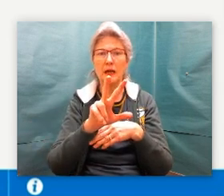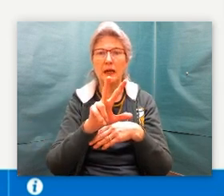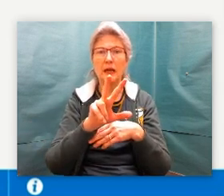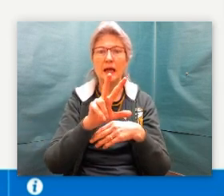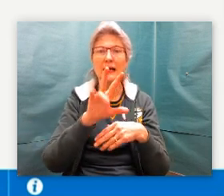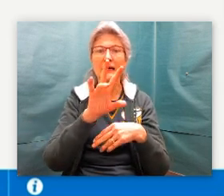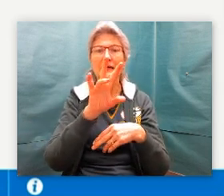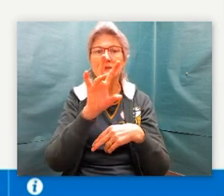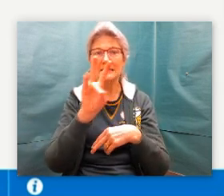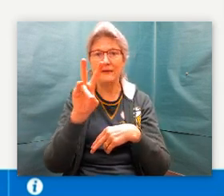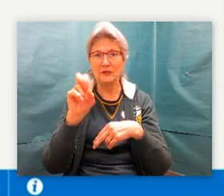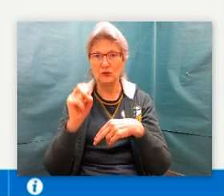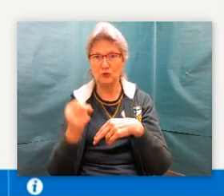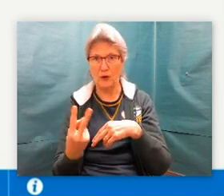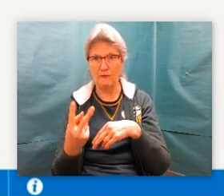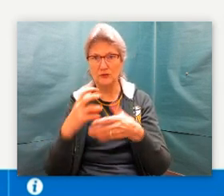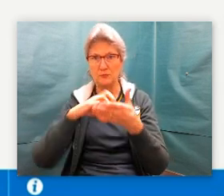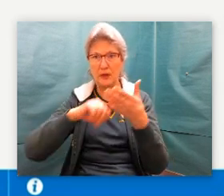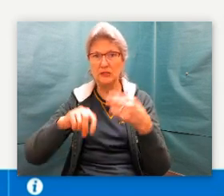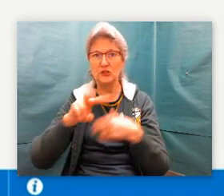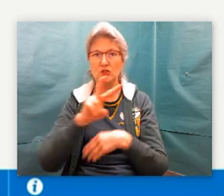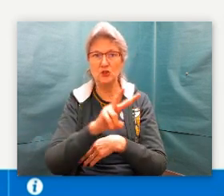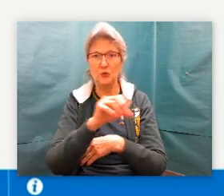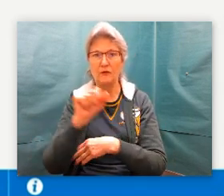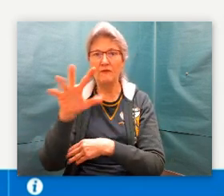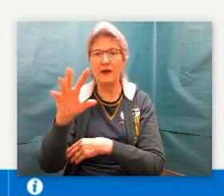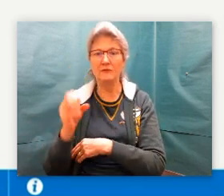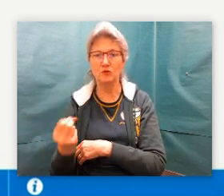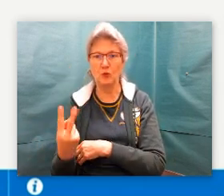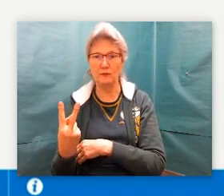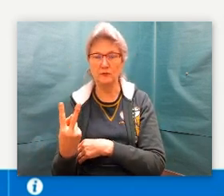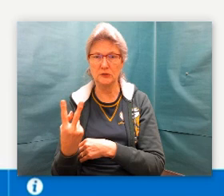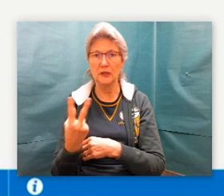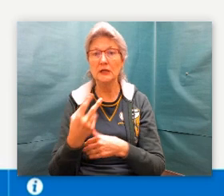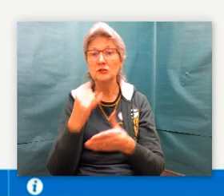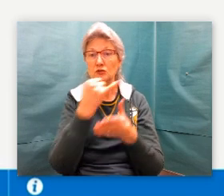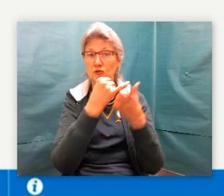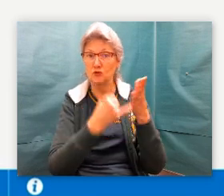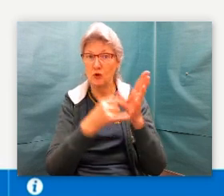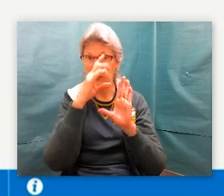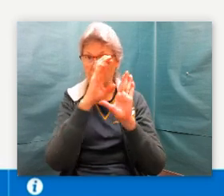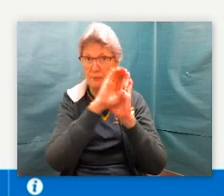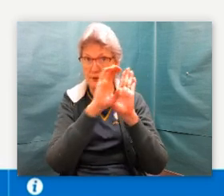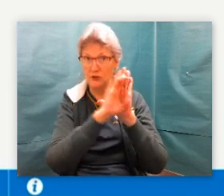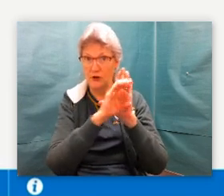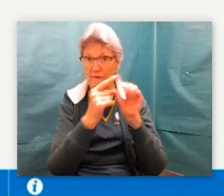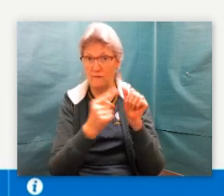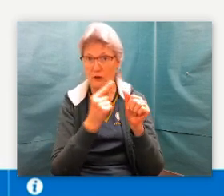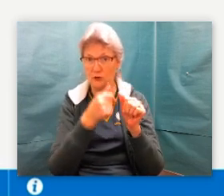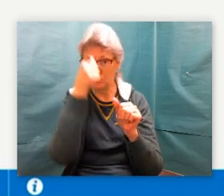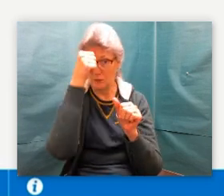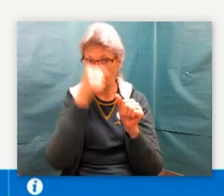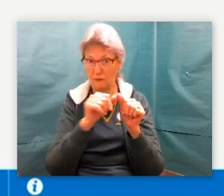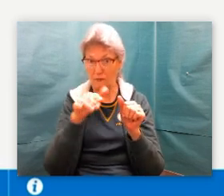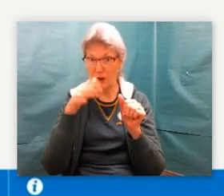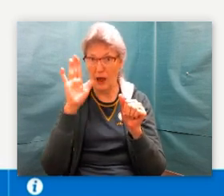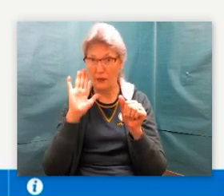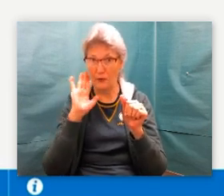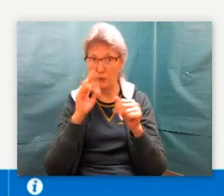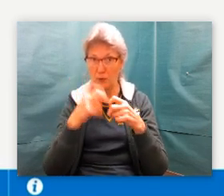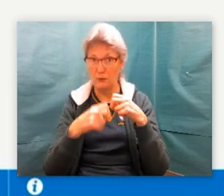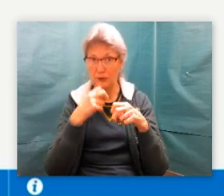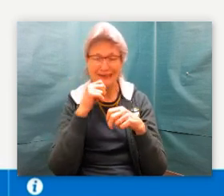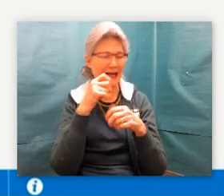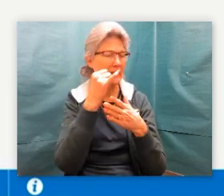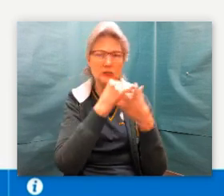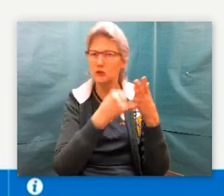3 7/12 minus 2 5/12. Let's start by drawing our model. Remember from our other problem that we don't need to